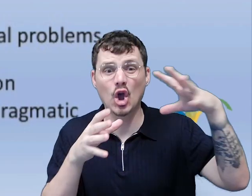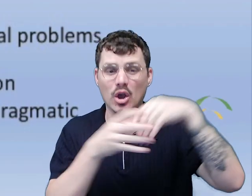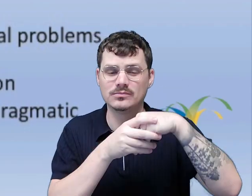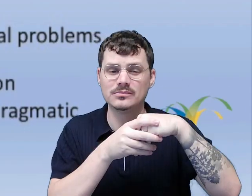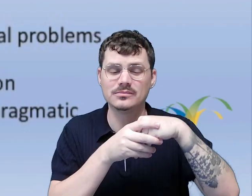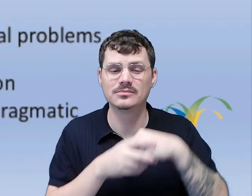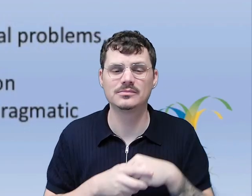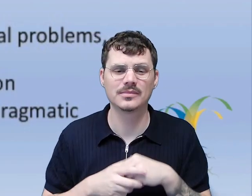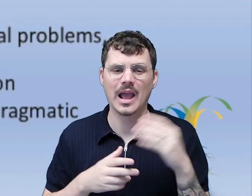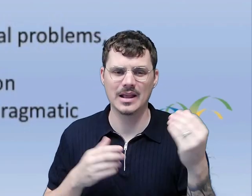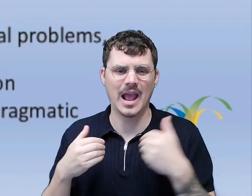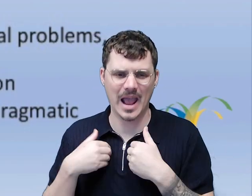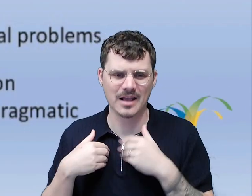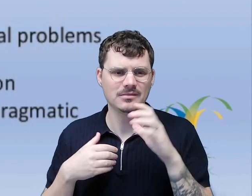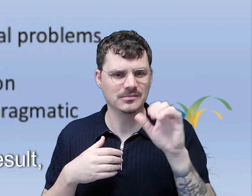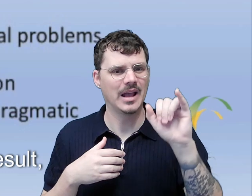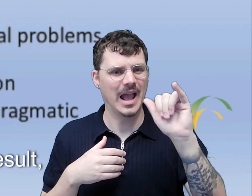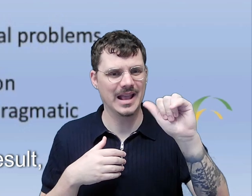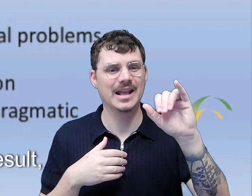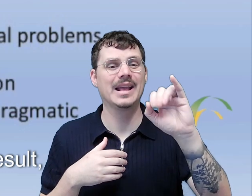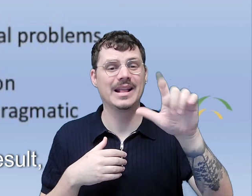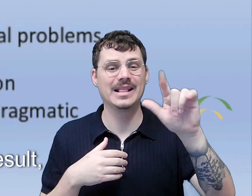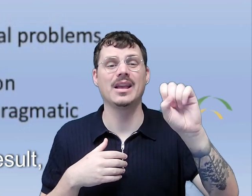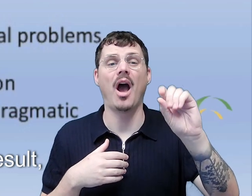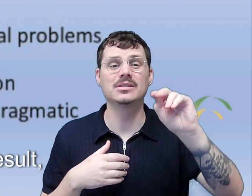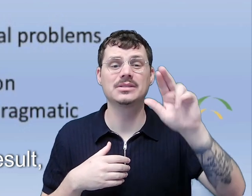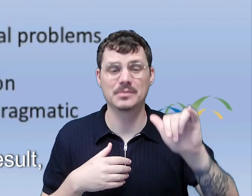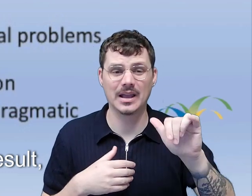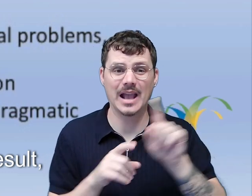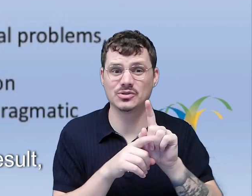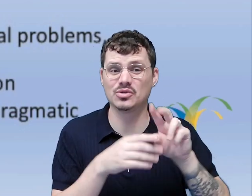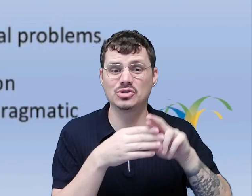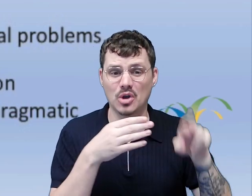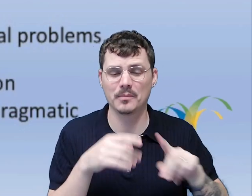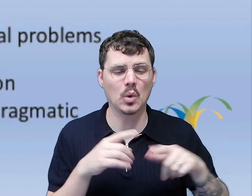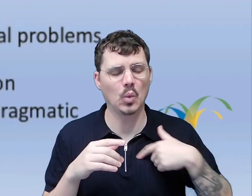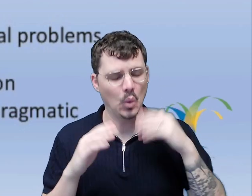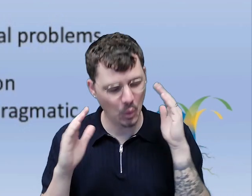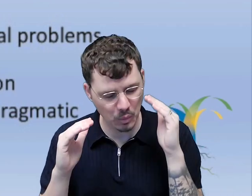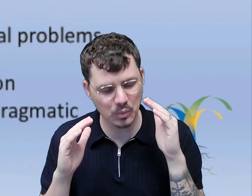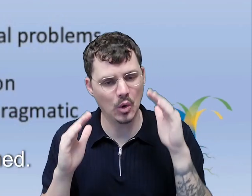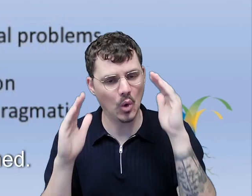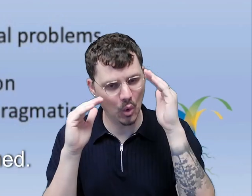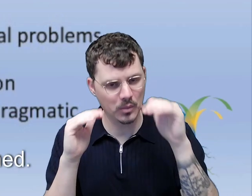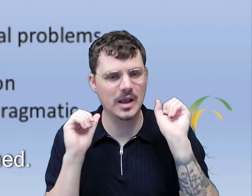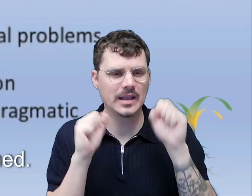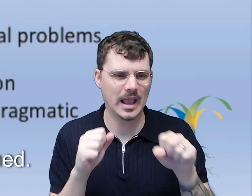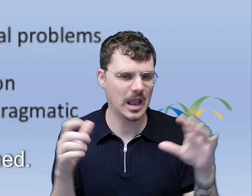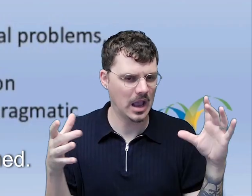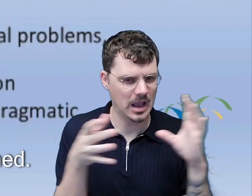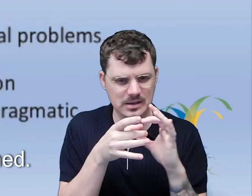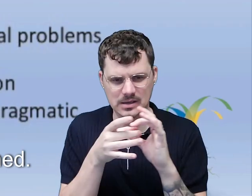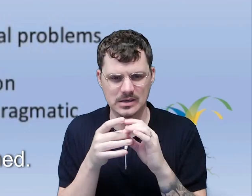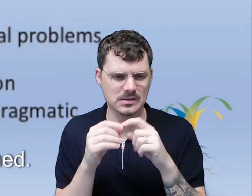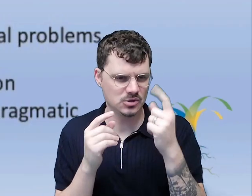this and has actually an ileostomy as a result. But we're hopeful that can all